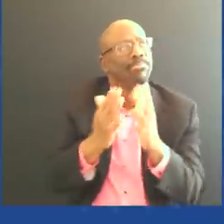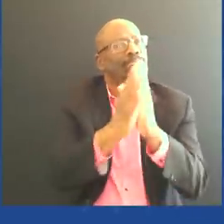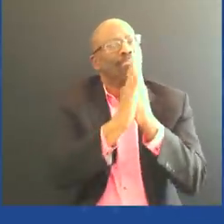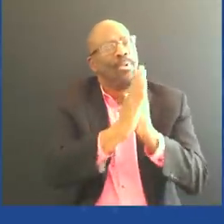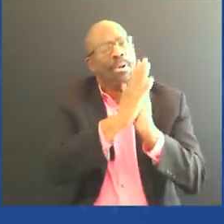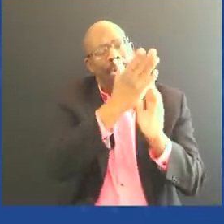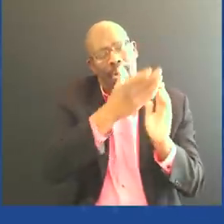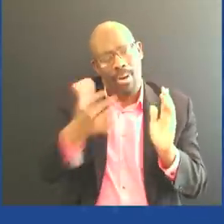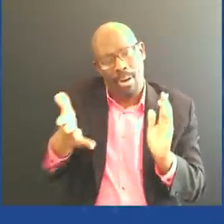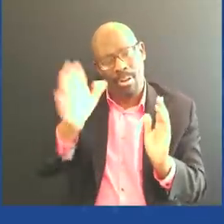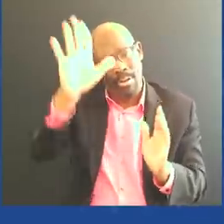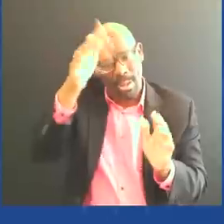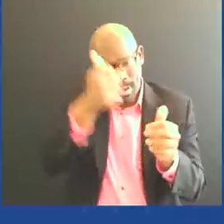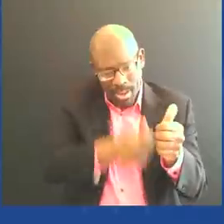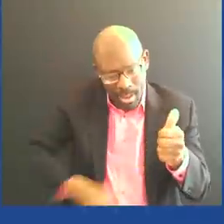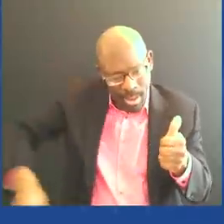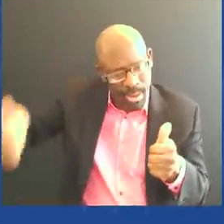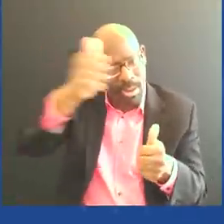Amen.